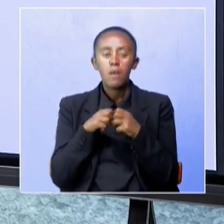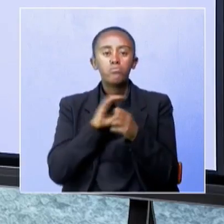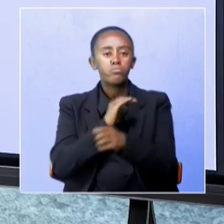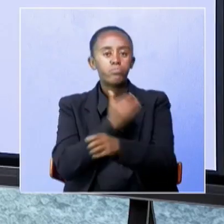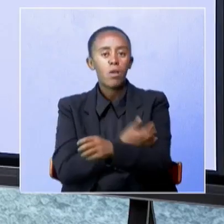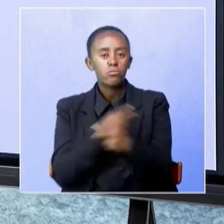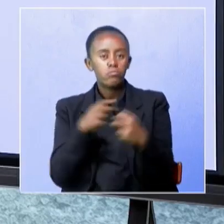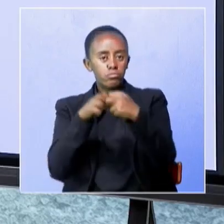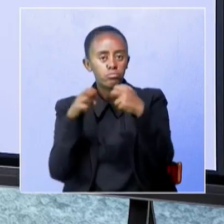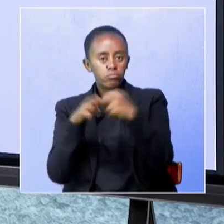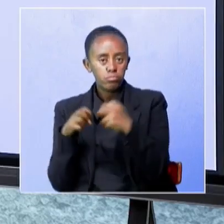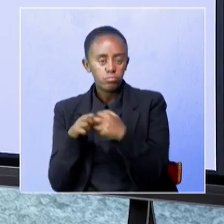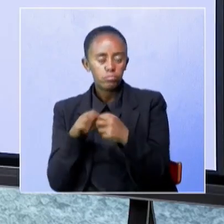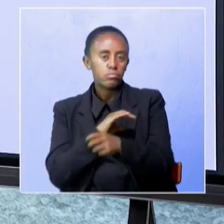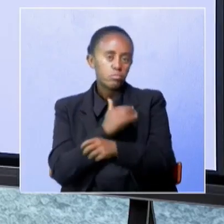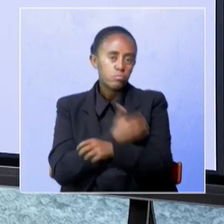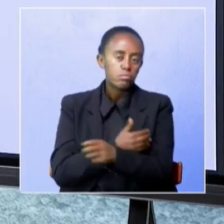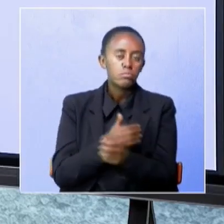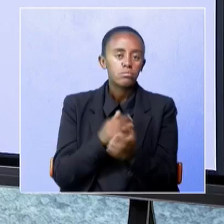powers, and it could also